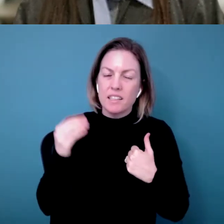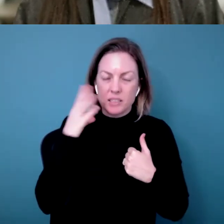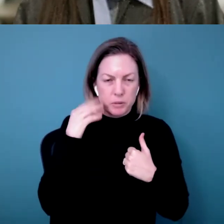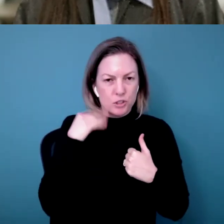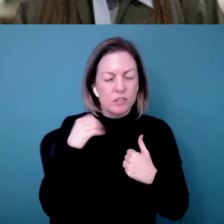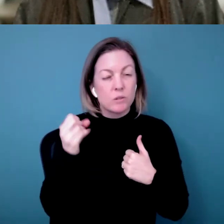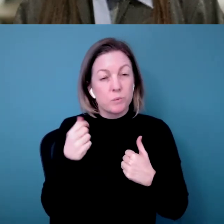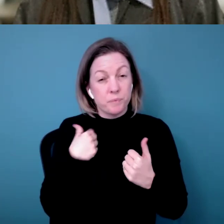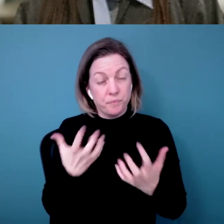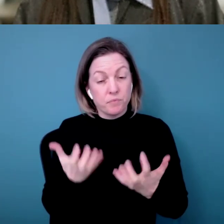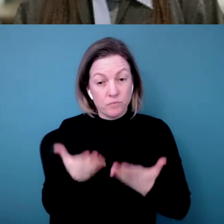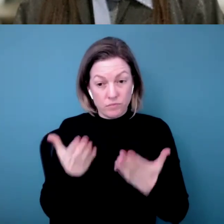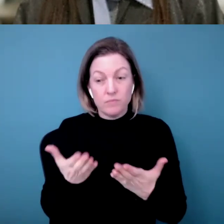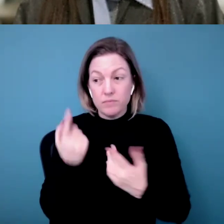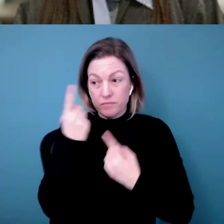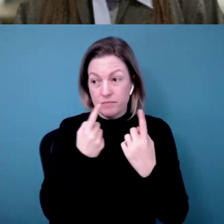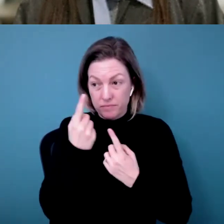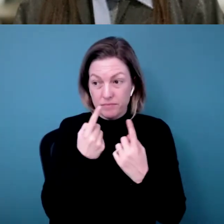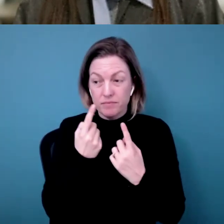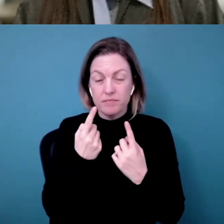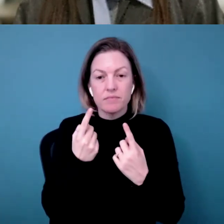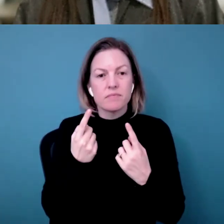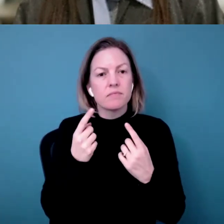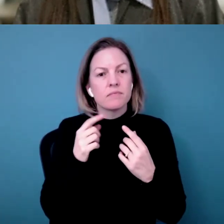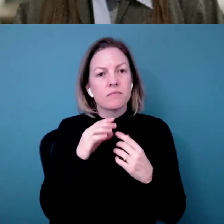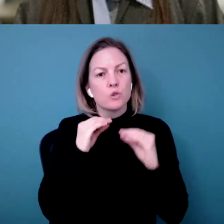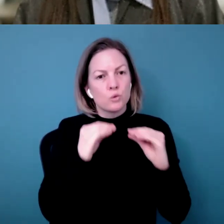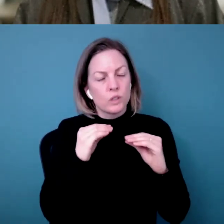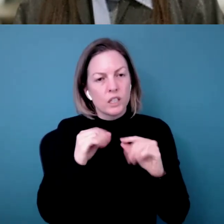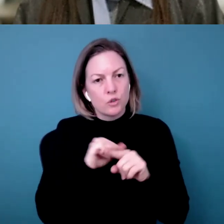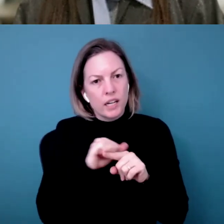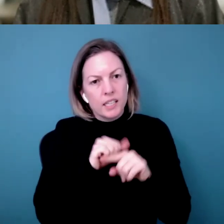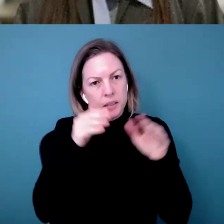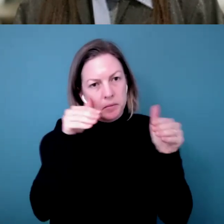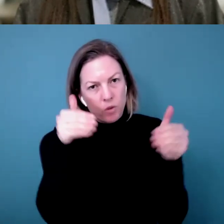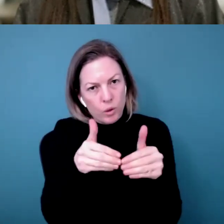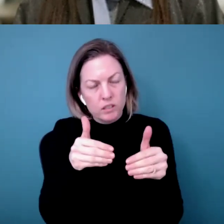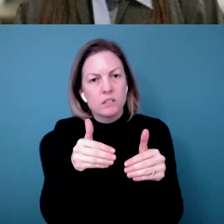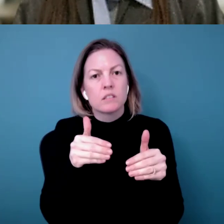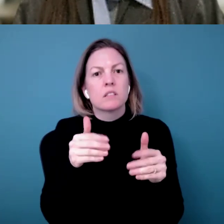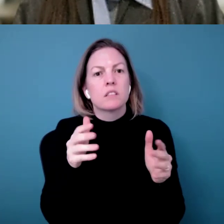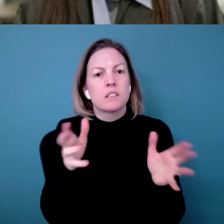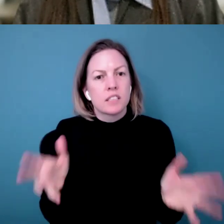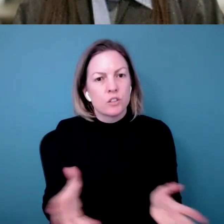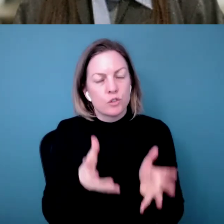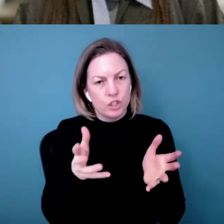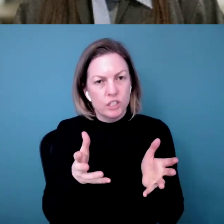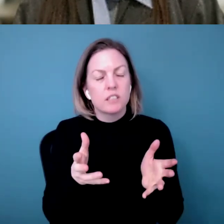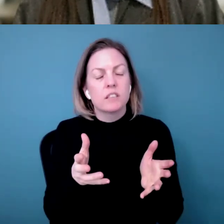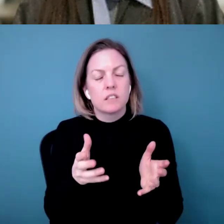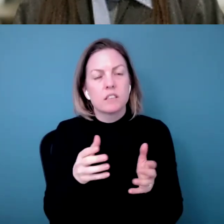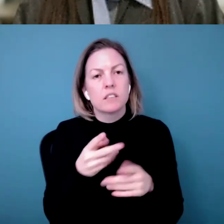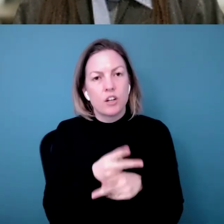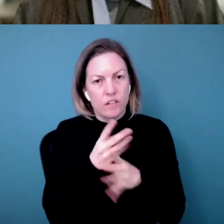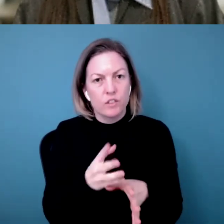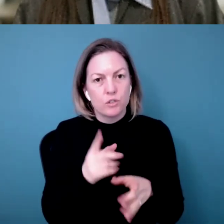that consideration be given to training specifically focused on enabling caregivers to understand and